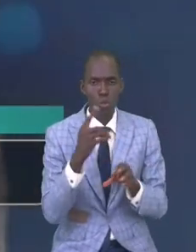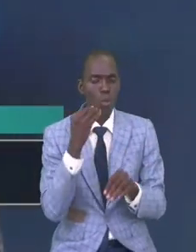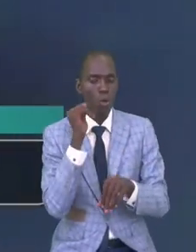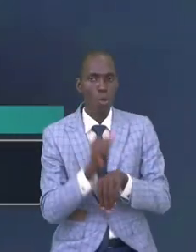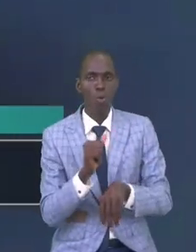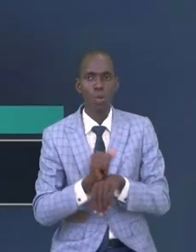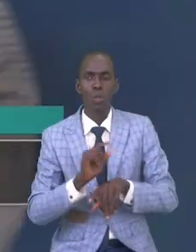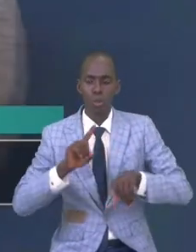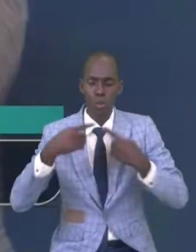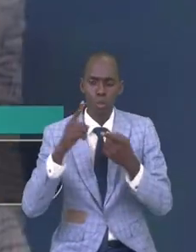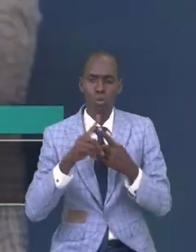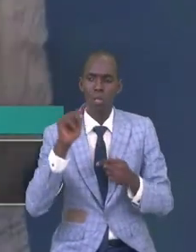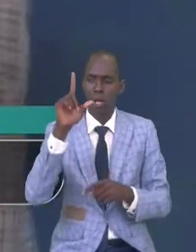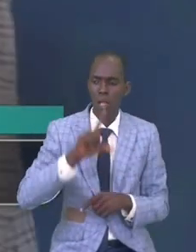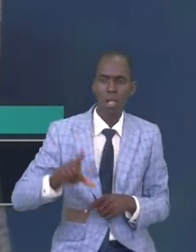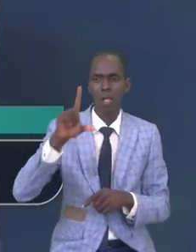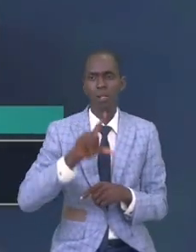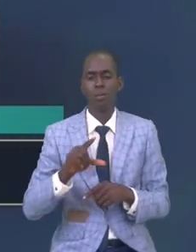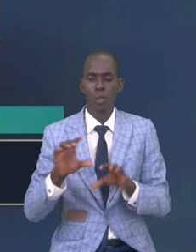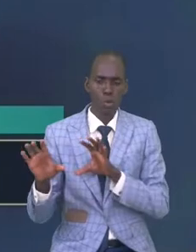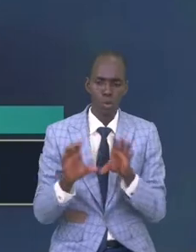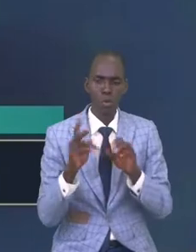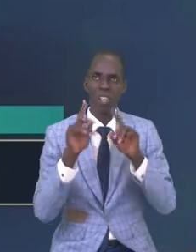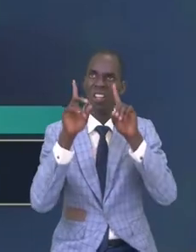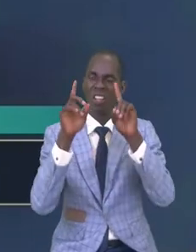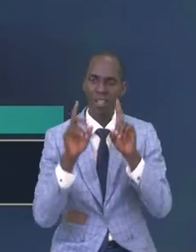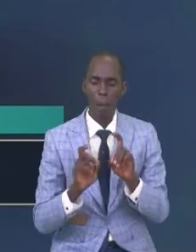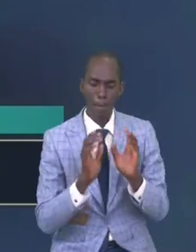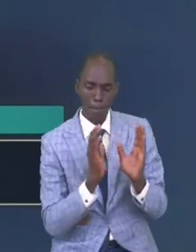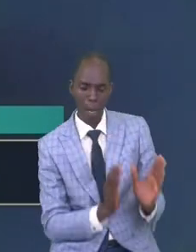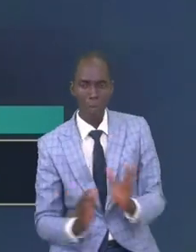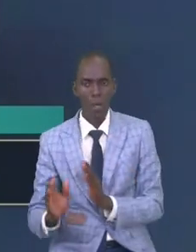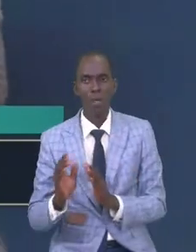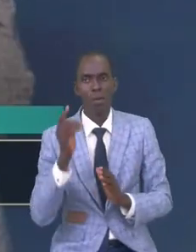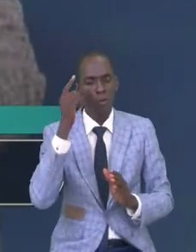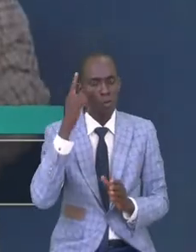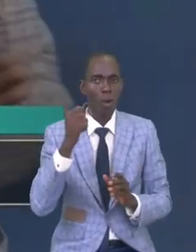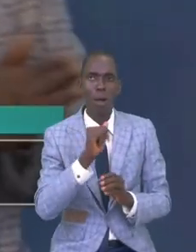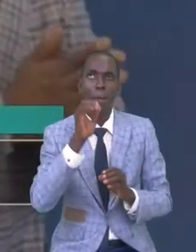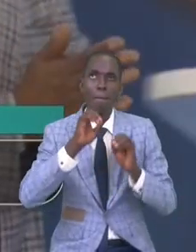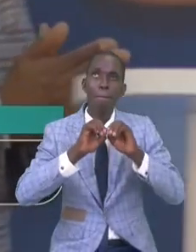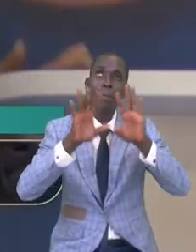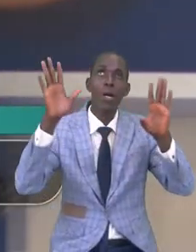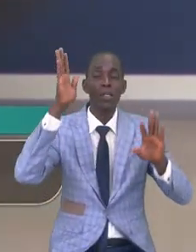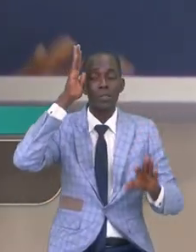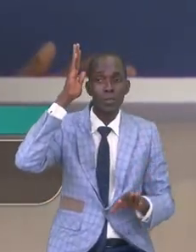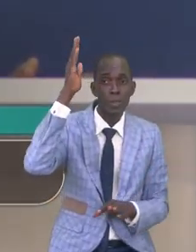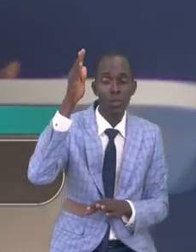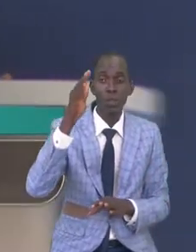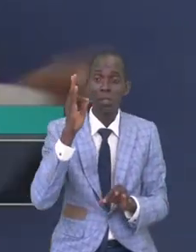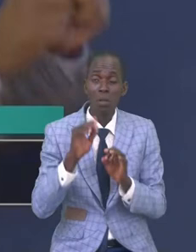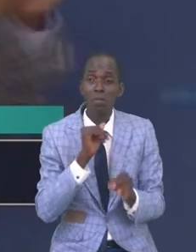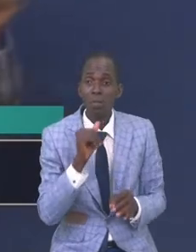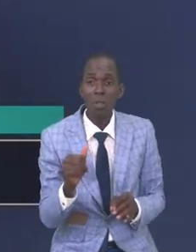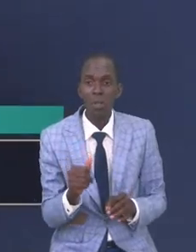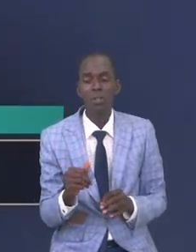the library, do the exam, prepare for a bright future. Our infirmity